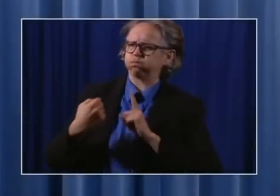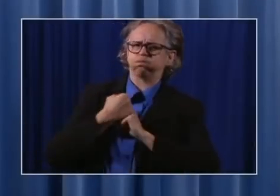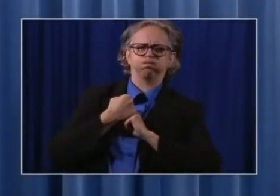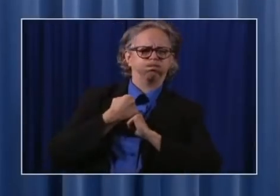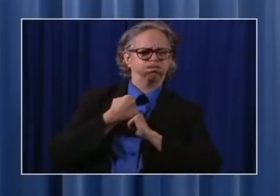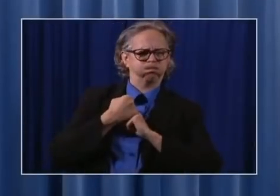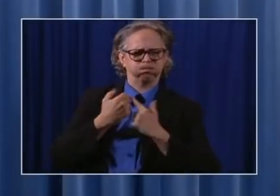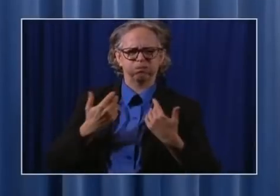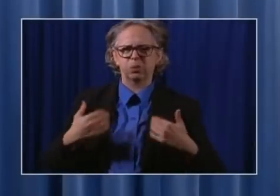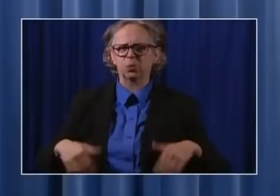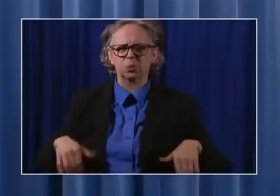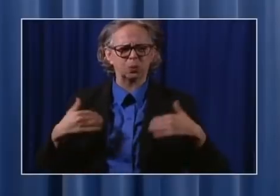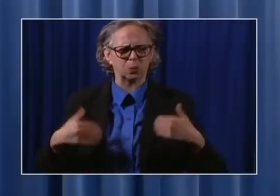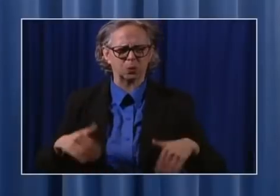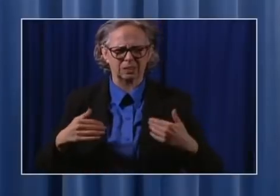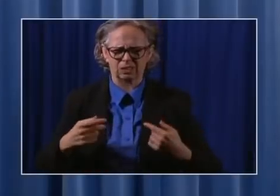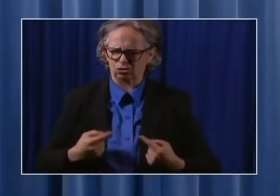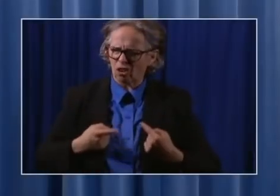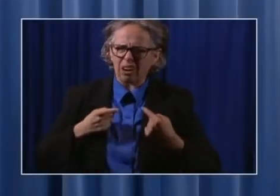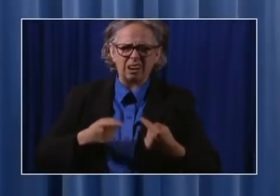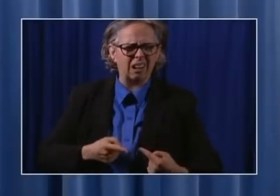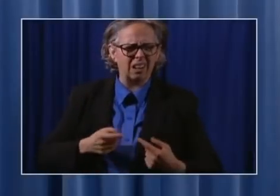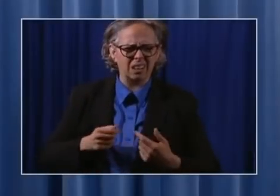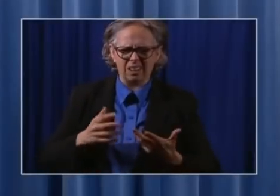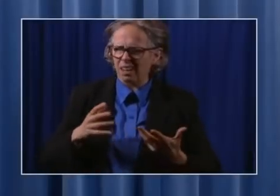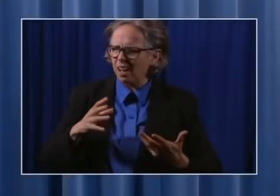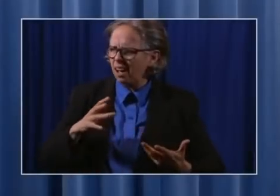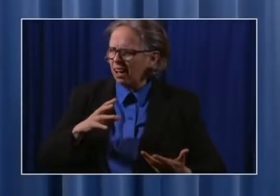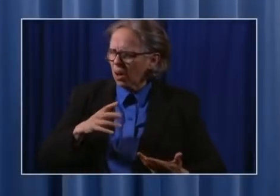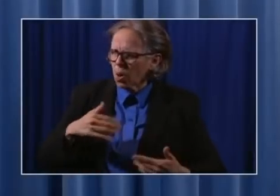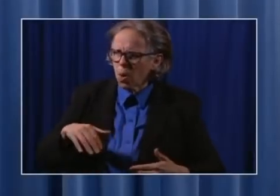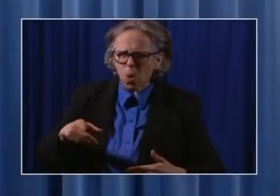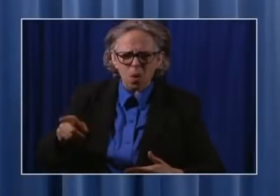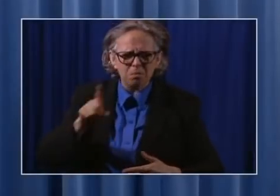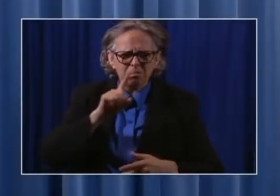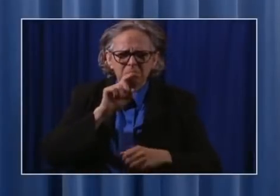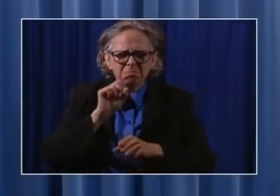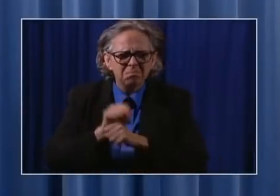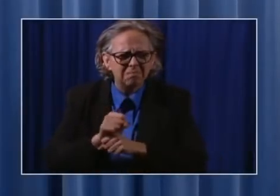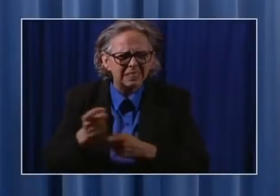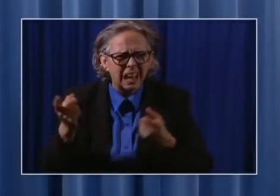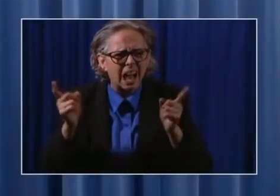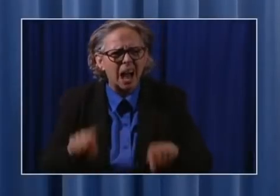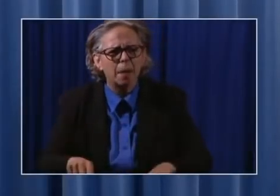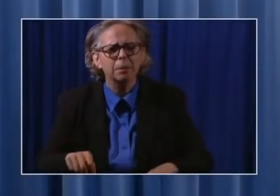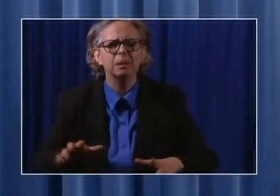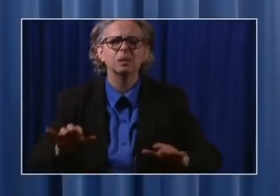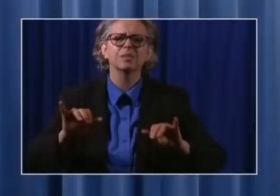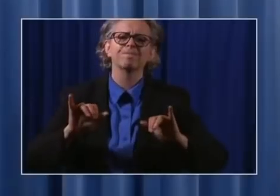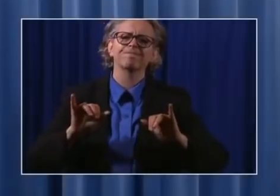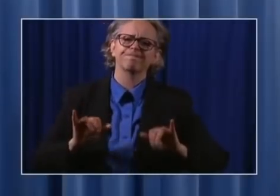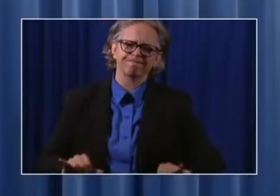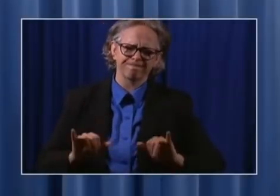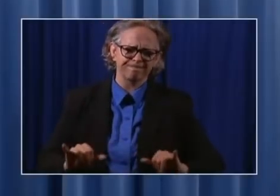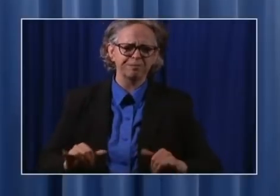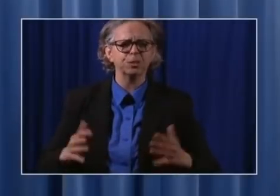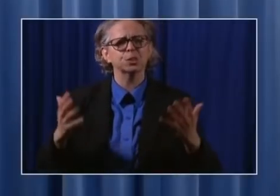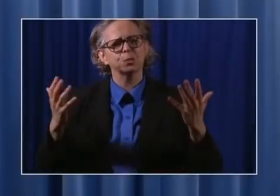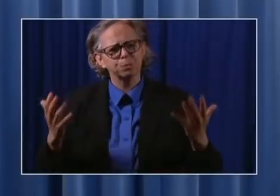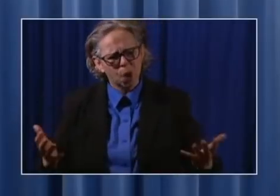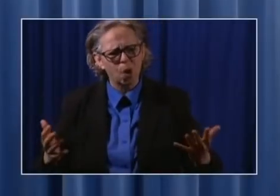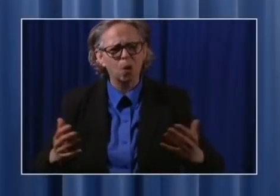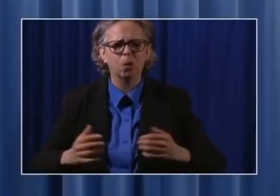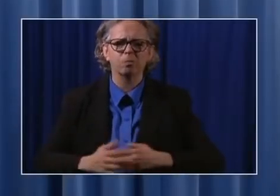to process everything. So I want to share some additional thoughts before we get started here